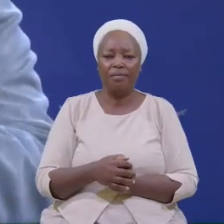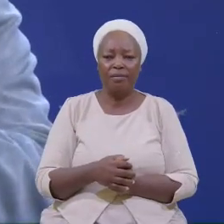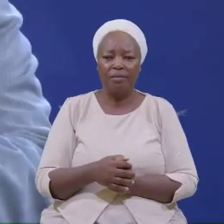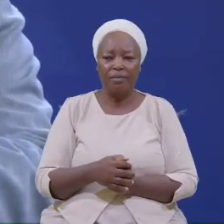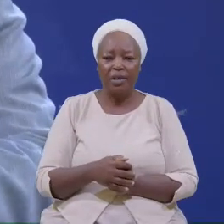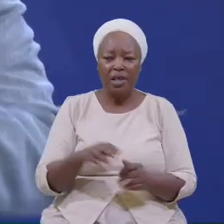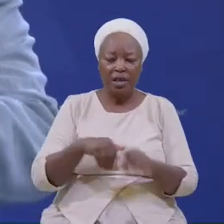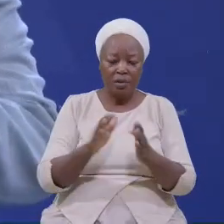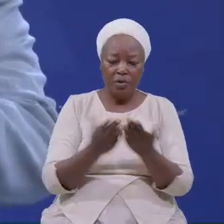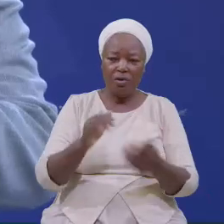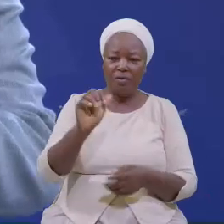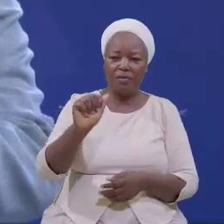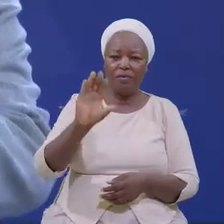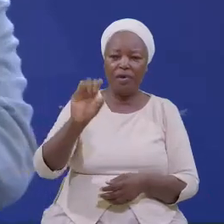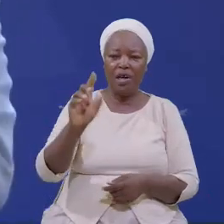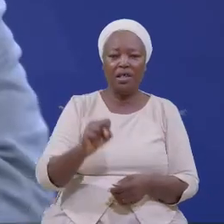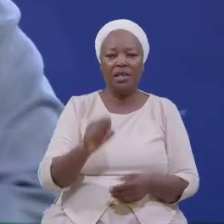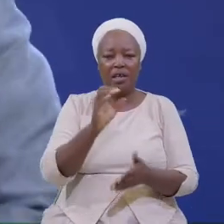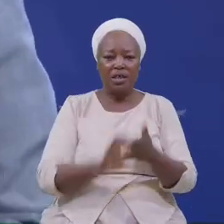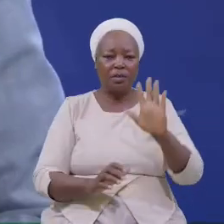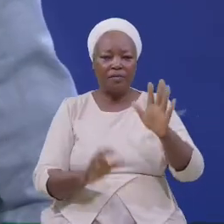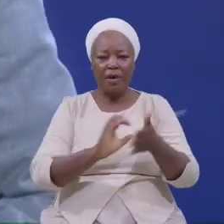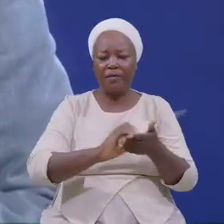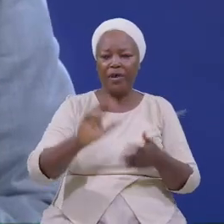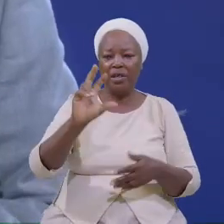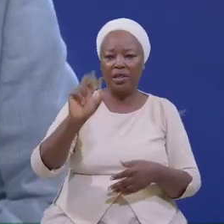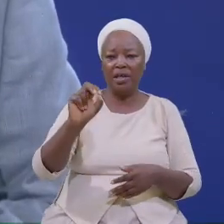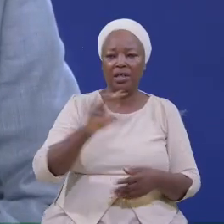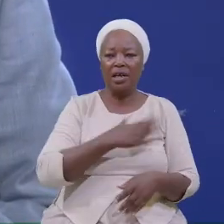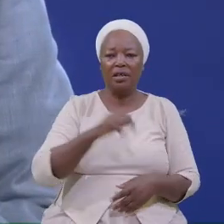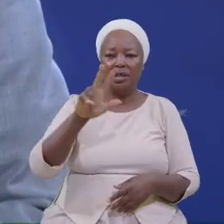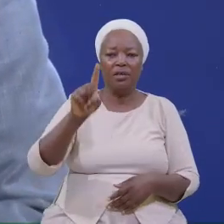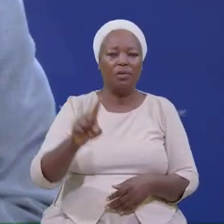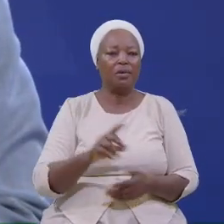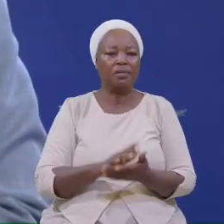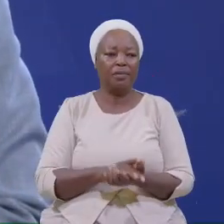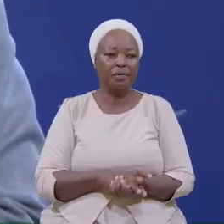Acts chapter 5, verses 30 and 31.